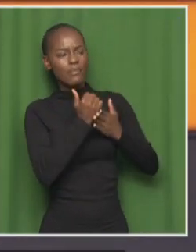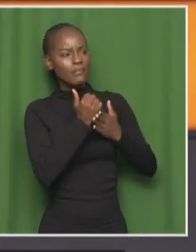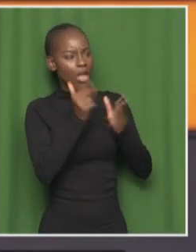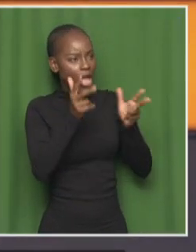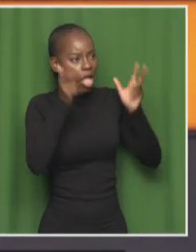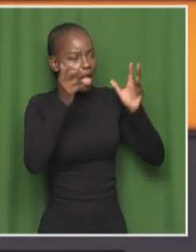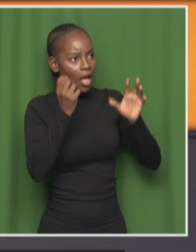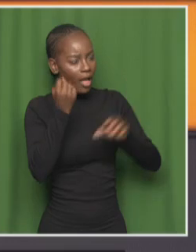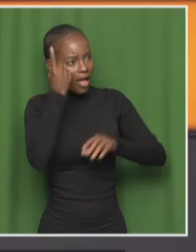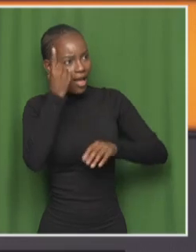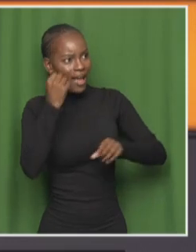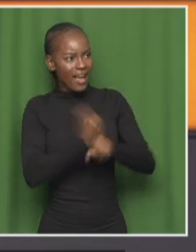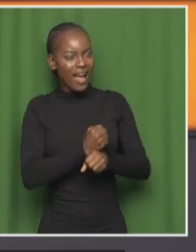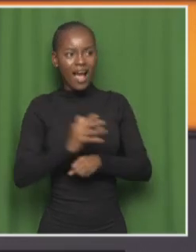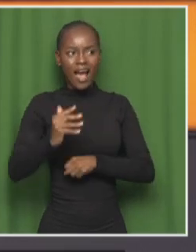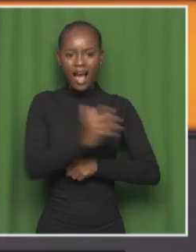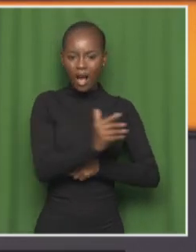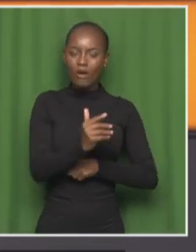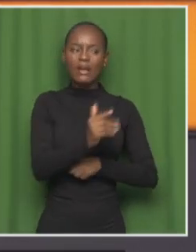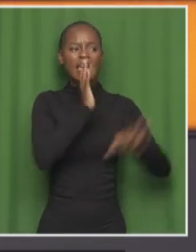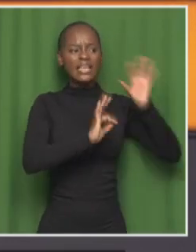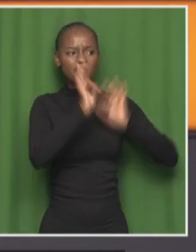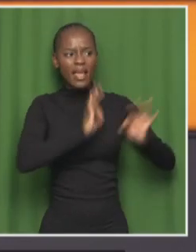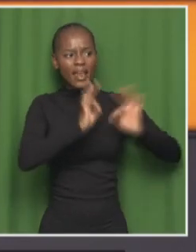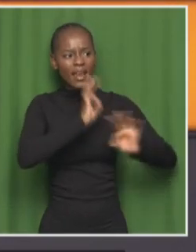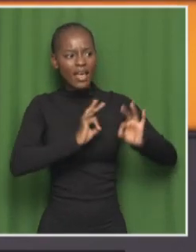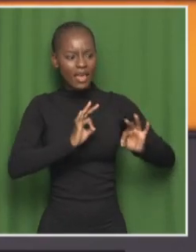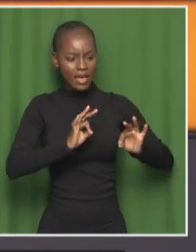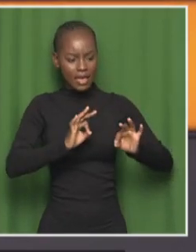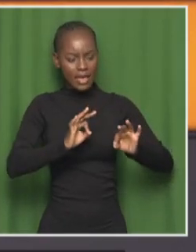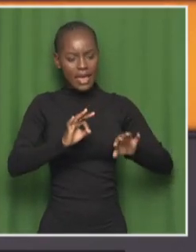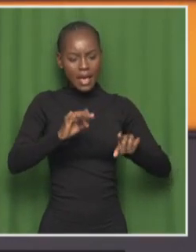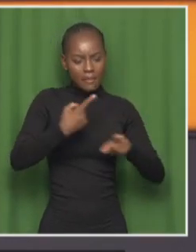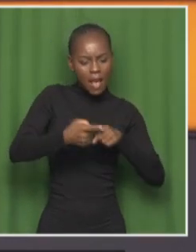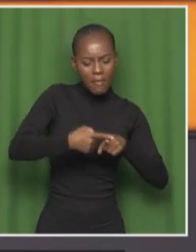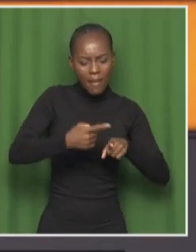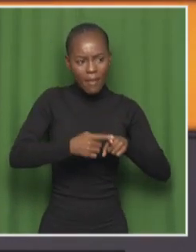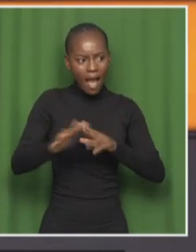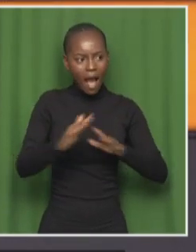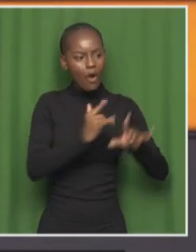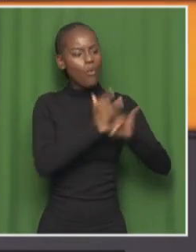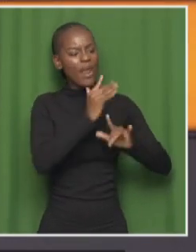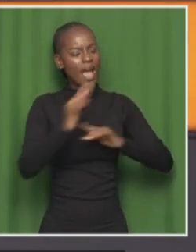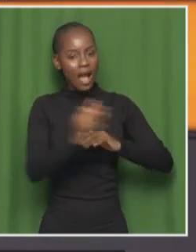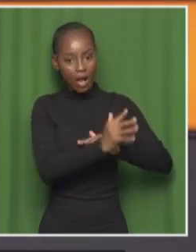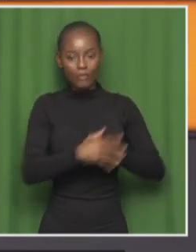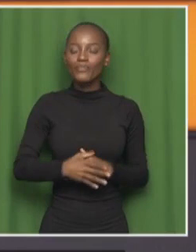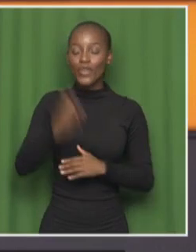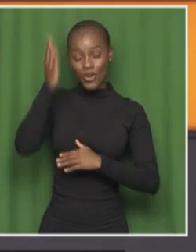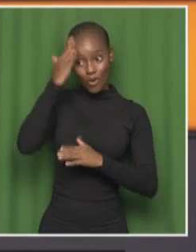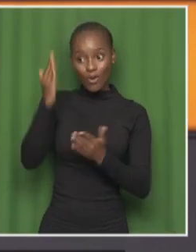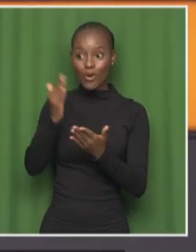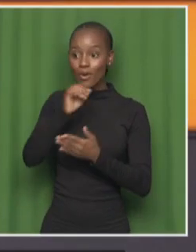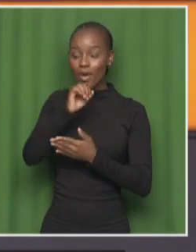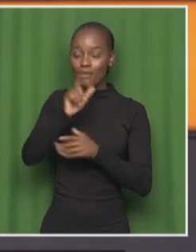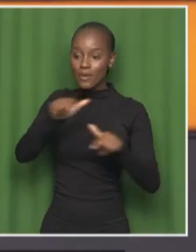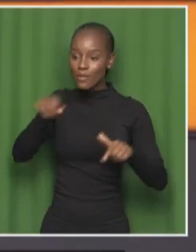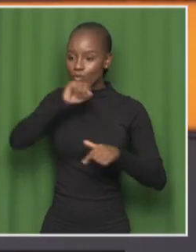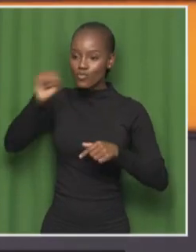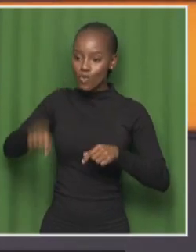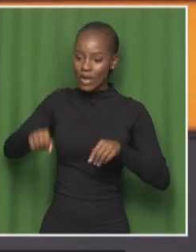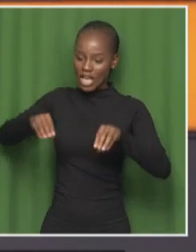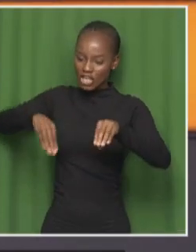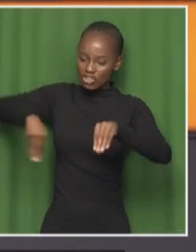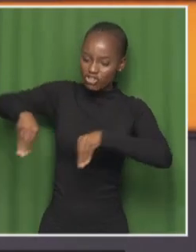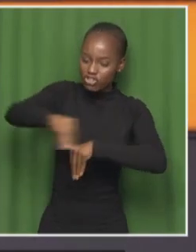winner in Scrabble? Because I know so many people are so accustomed to such games as Morabaraba or Draft or Chess, but how